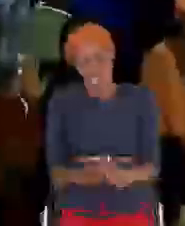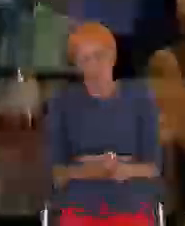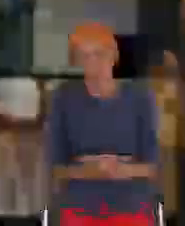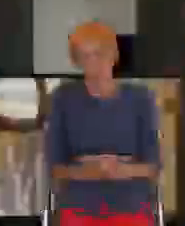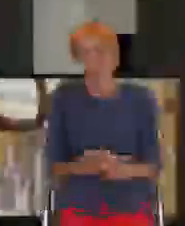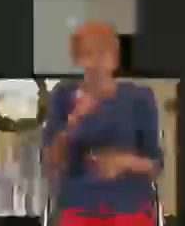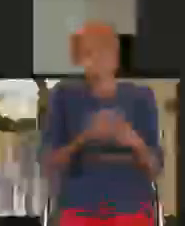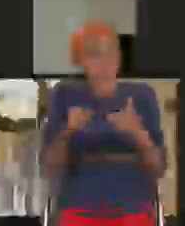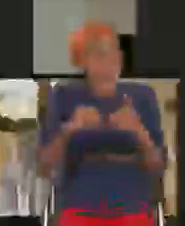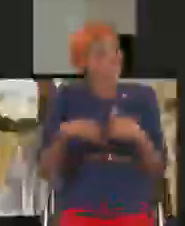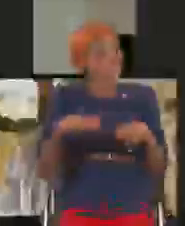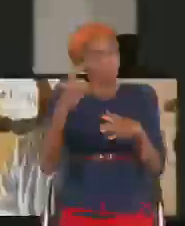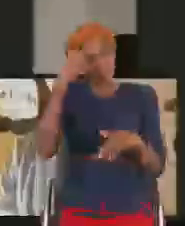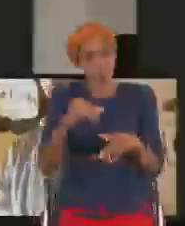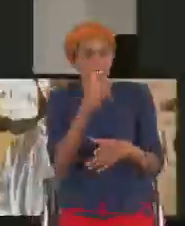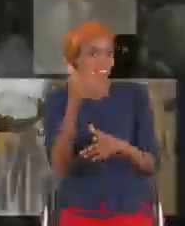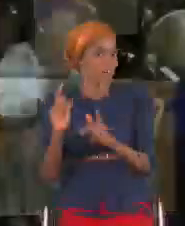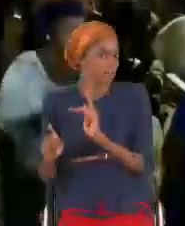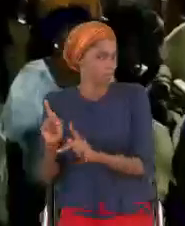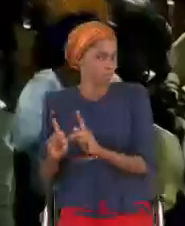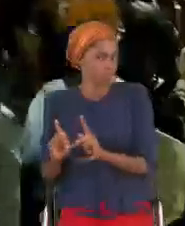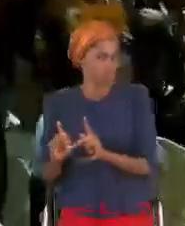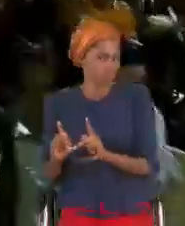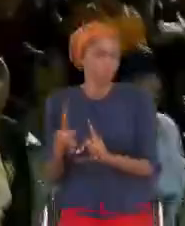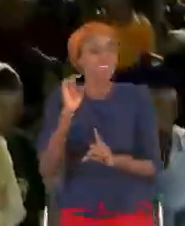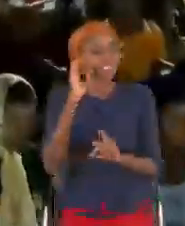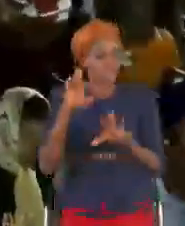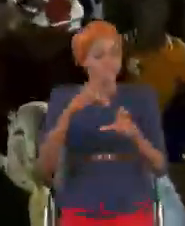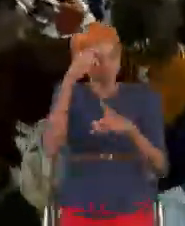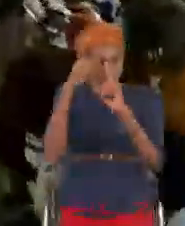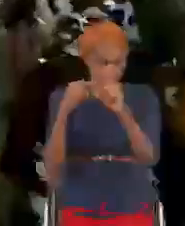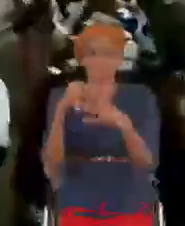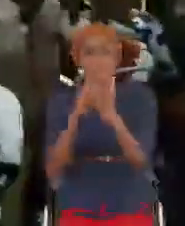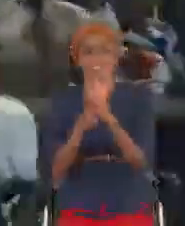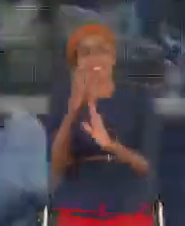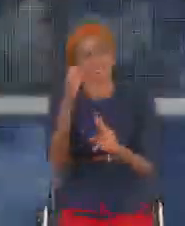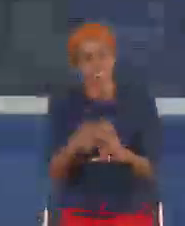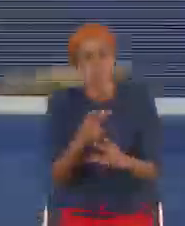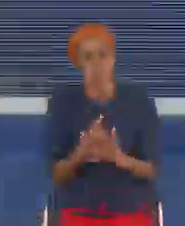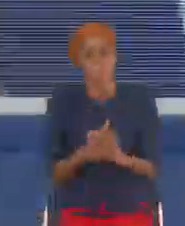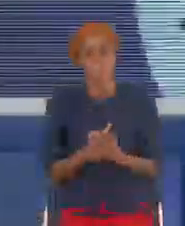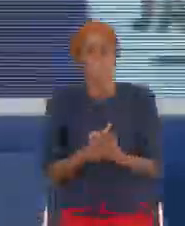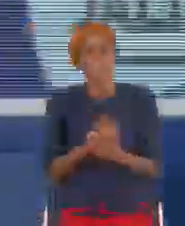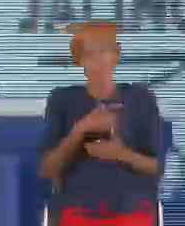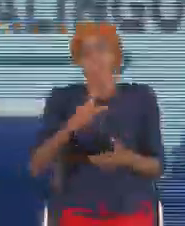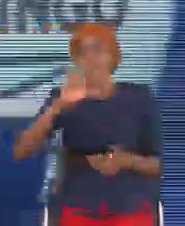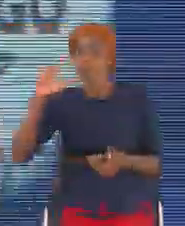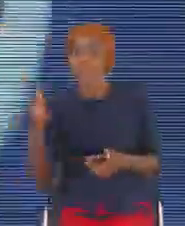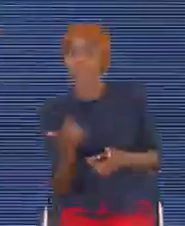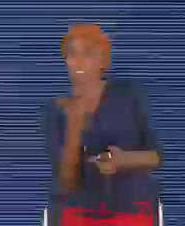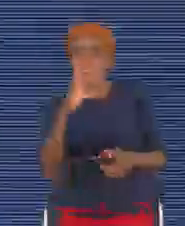What he has done for other people, he will do for you. He'll turn your life